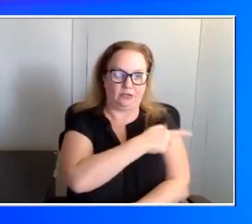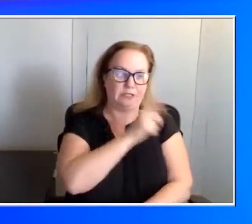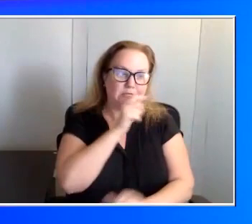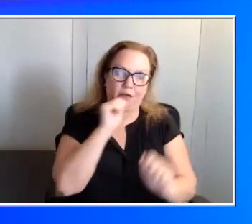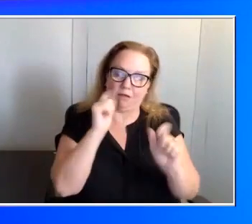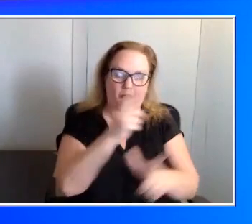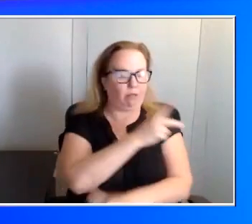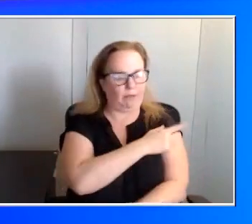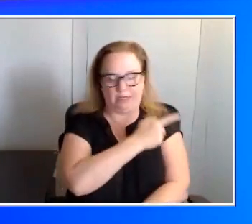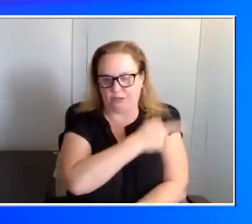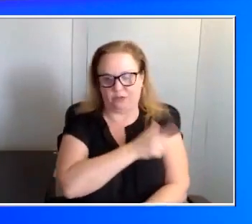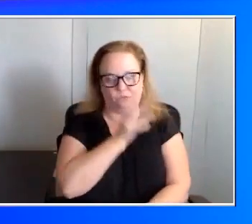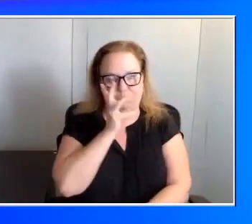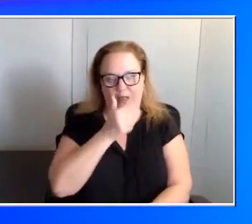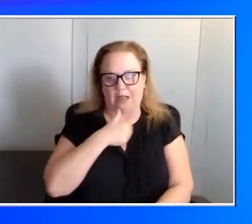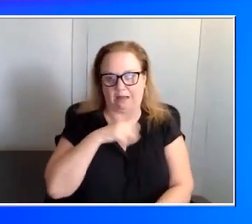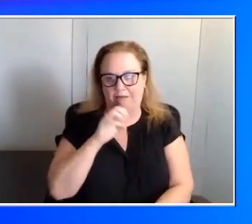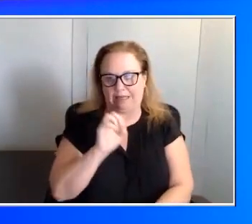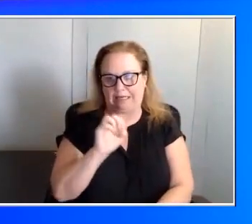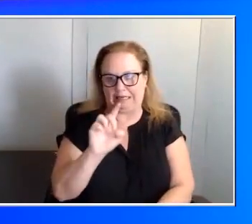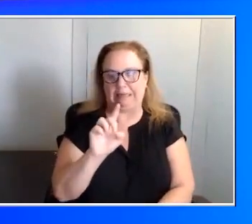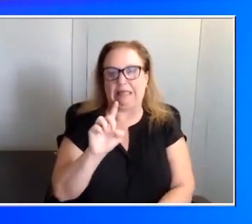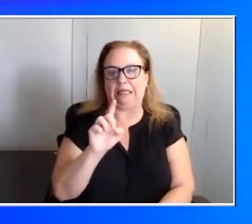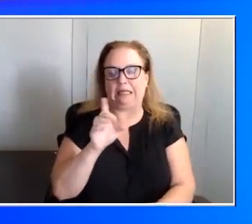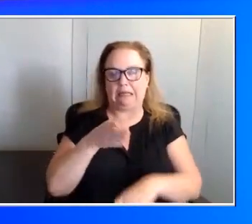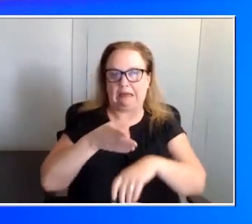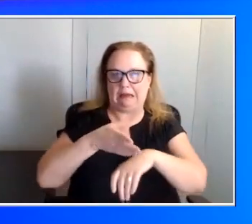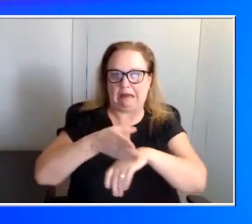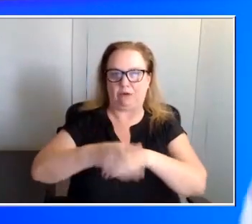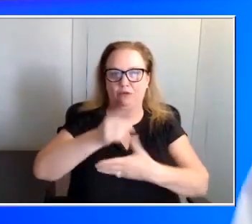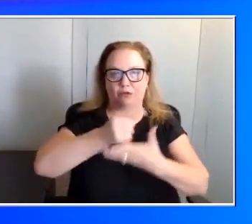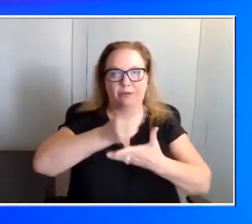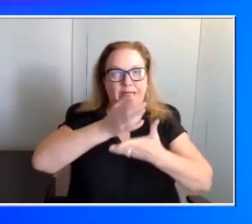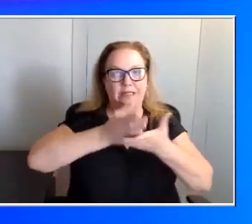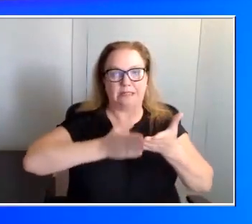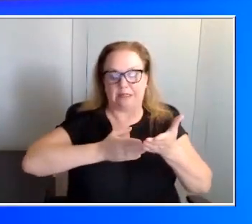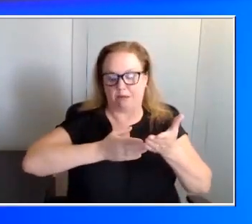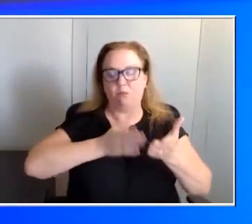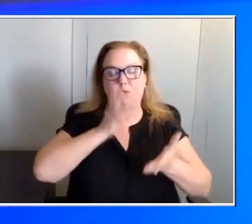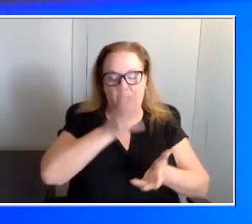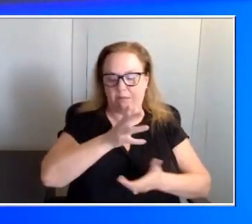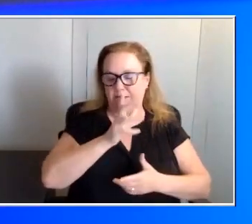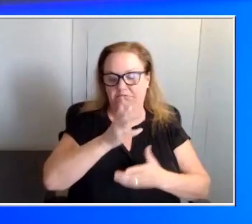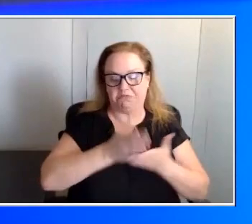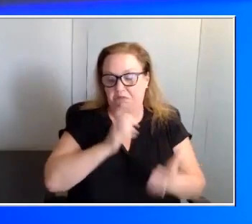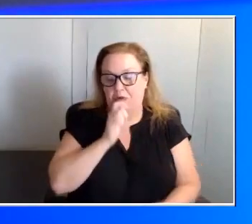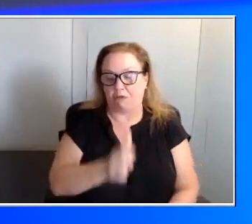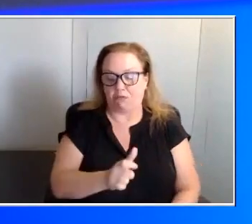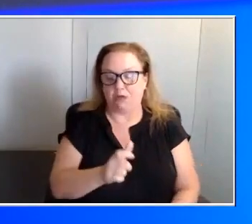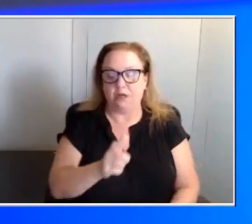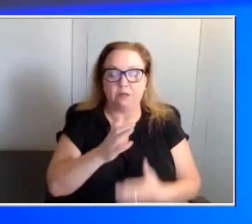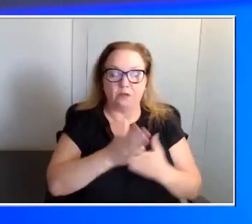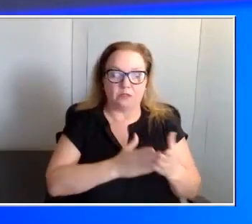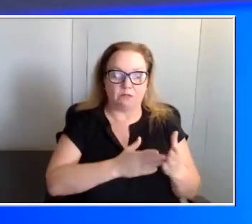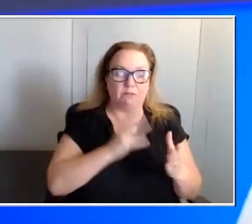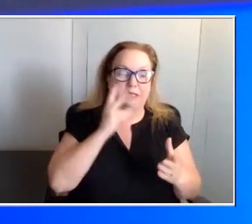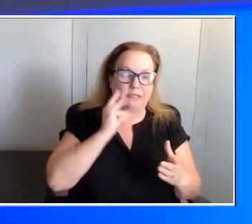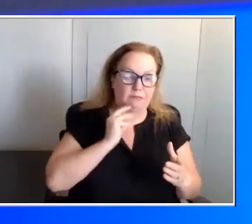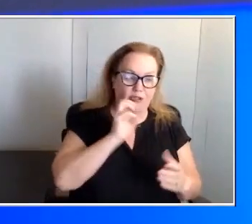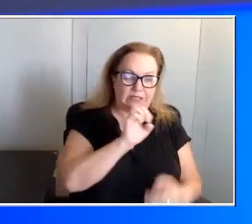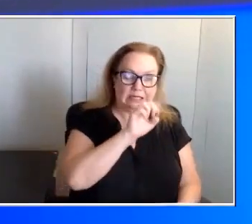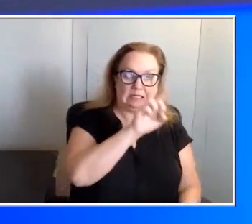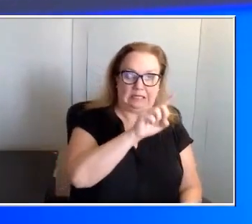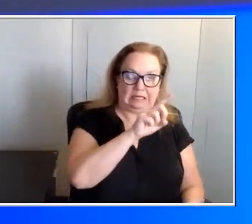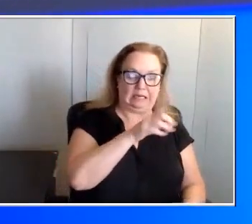patient will have erectile dysfunction after treatment. Some patients will, not everybody will. For those that do experience that after treatment, whether it's surgery or